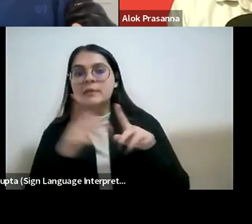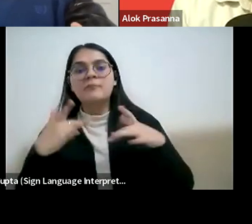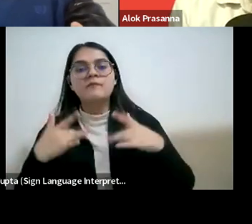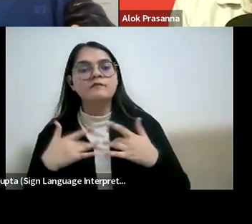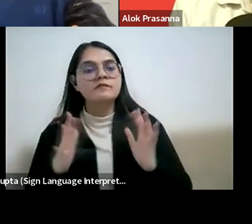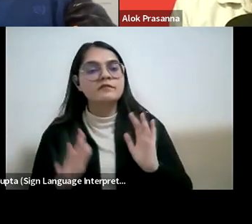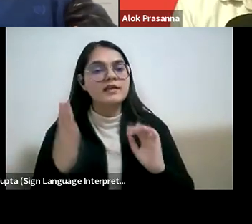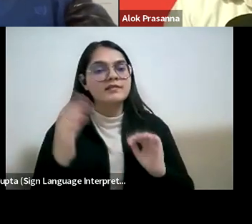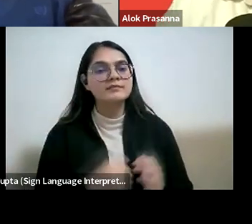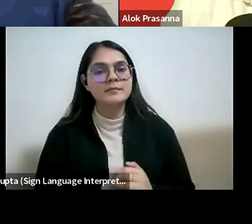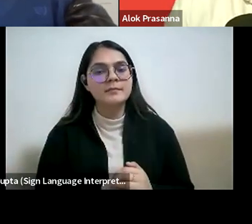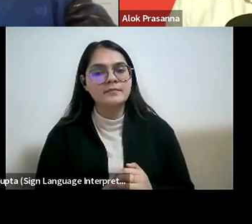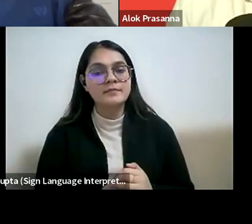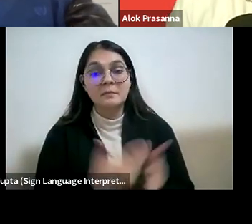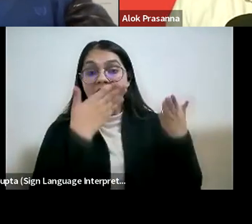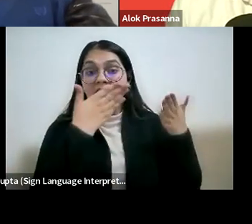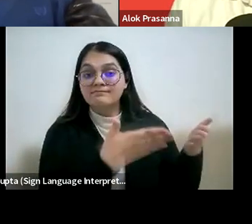that